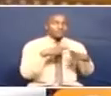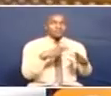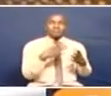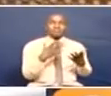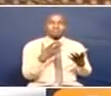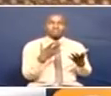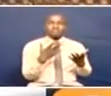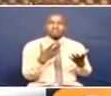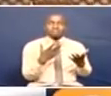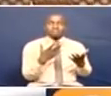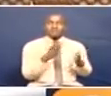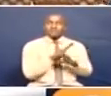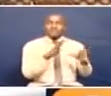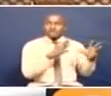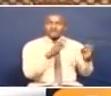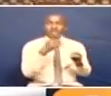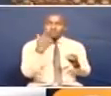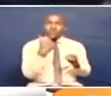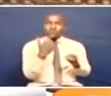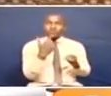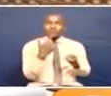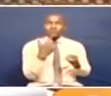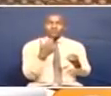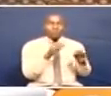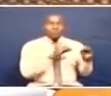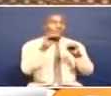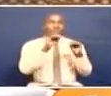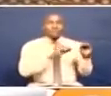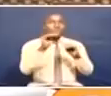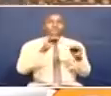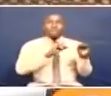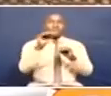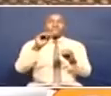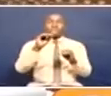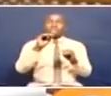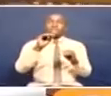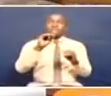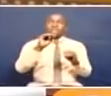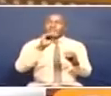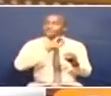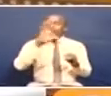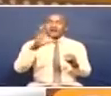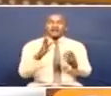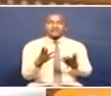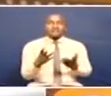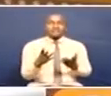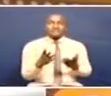Like some guys he knows who get their sofa sets and move to the other side of town. and other...